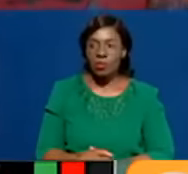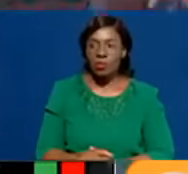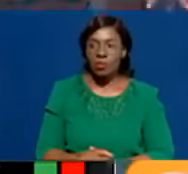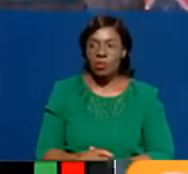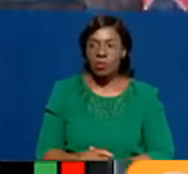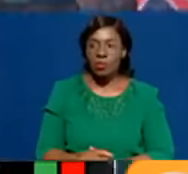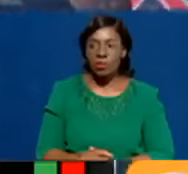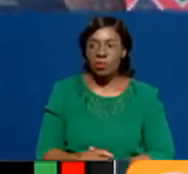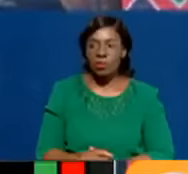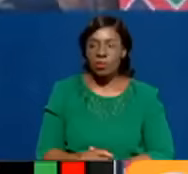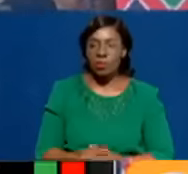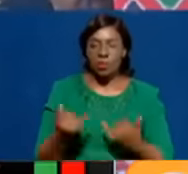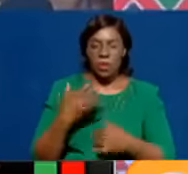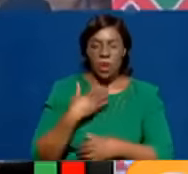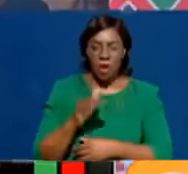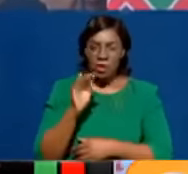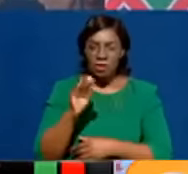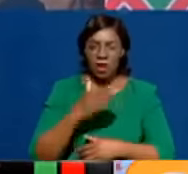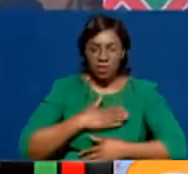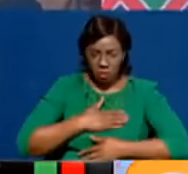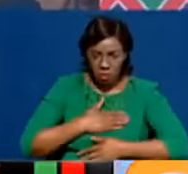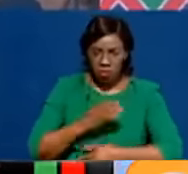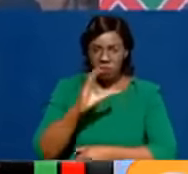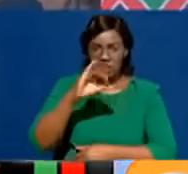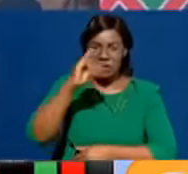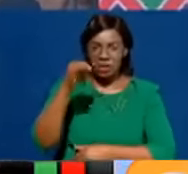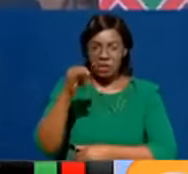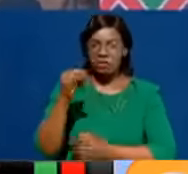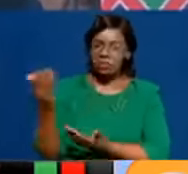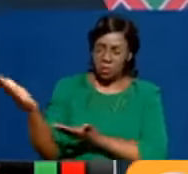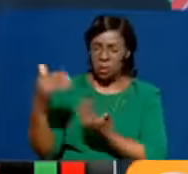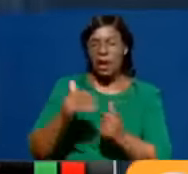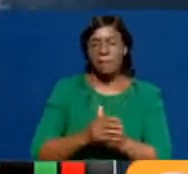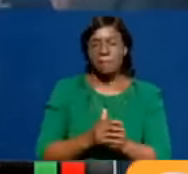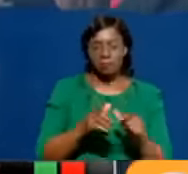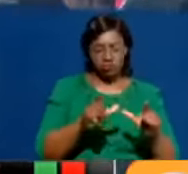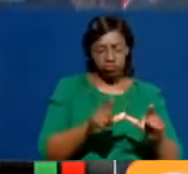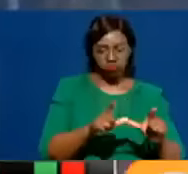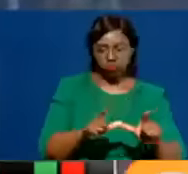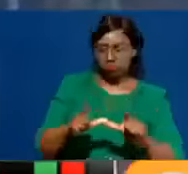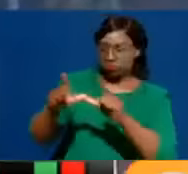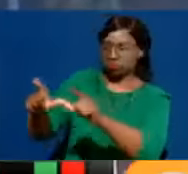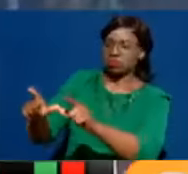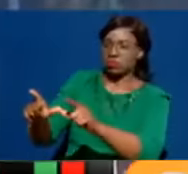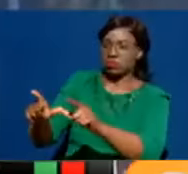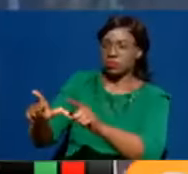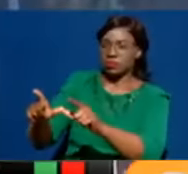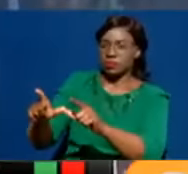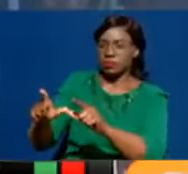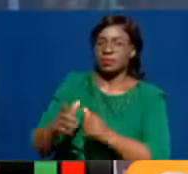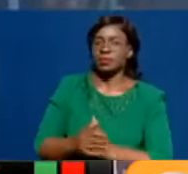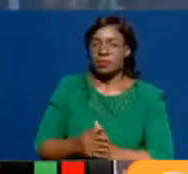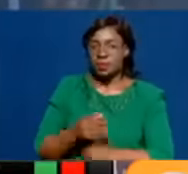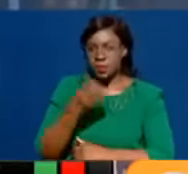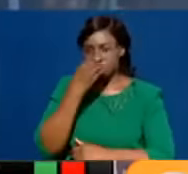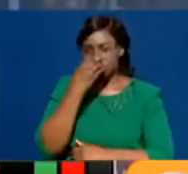May I ask the Honorable the Chief Justice to come forward for the presentation of the certificate. Mr. Your